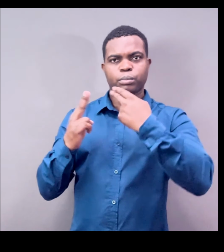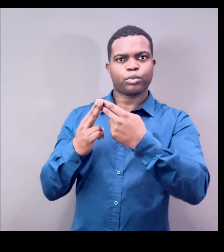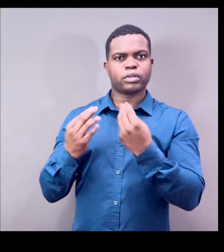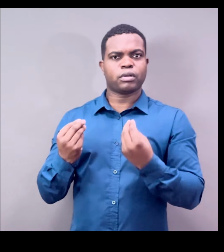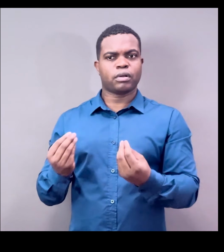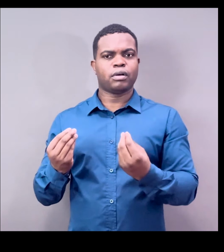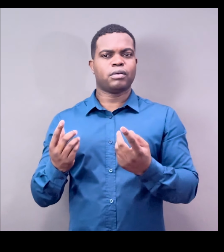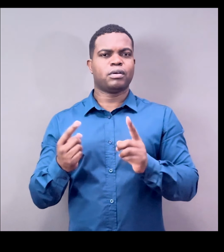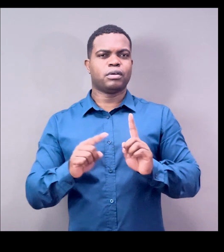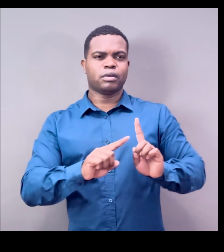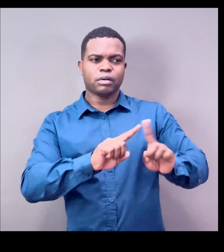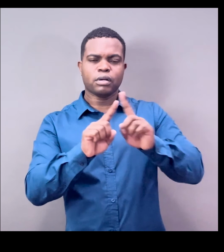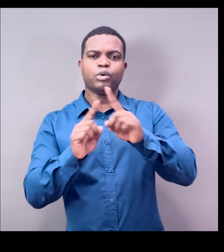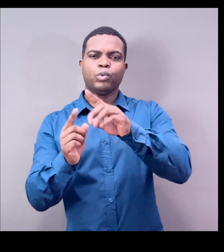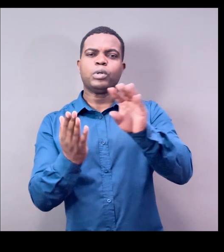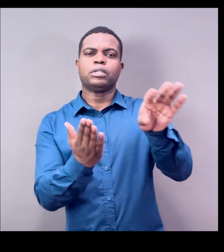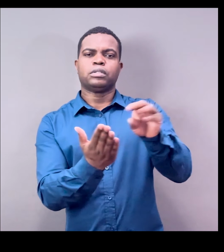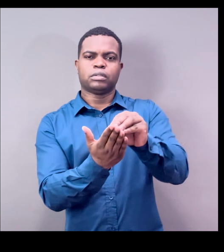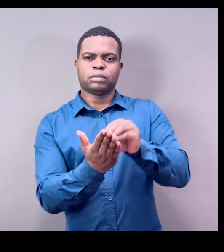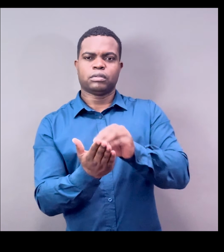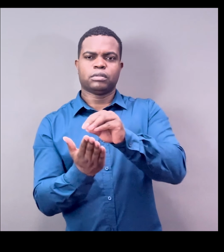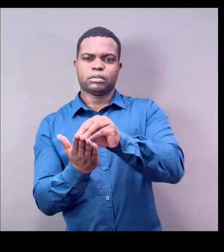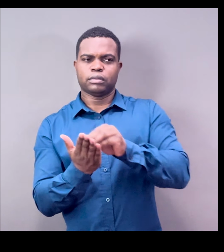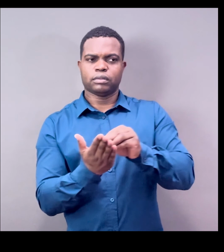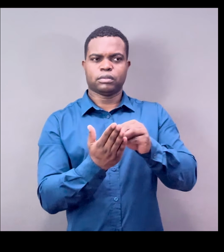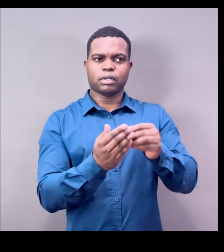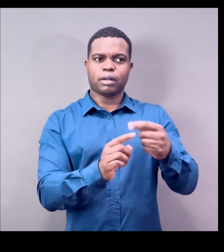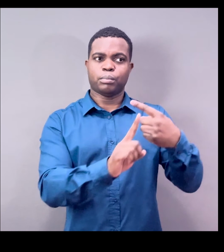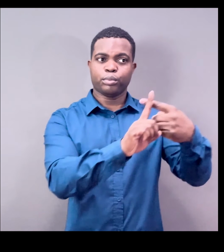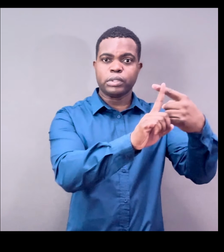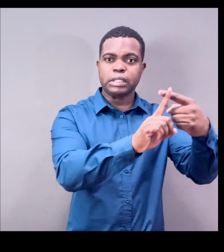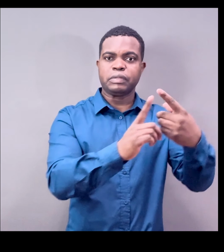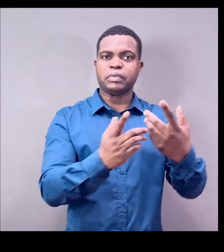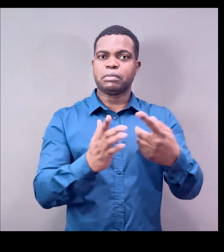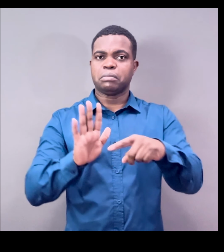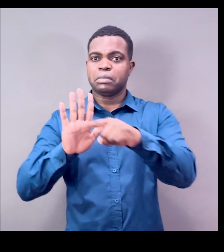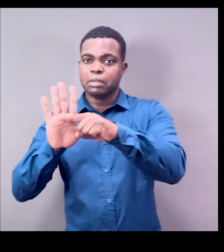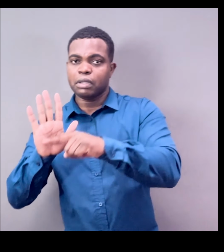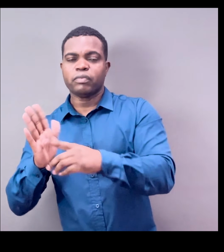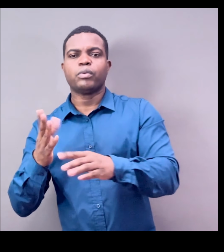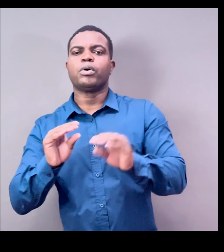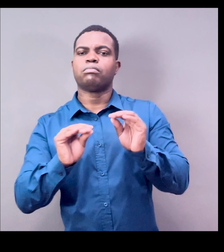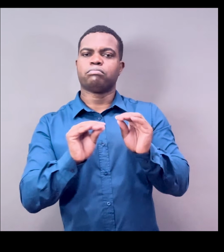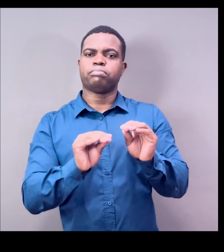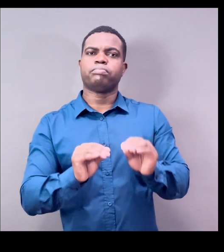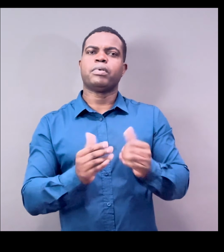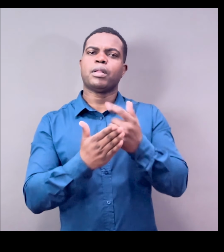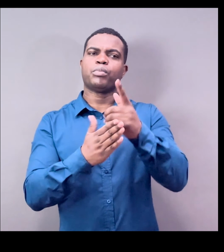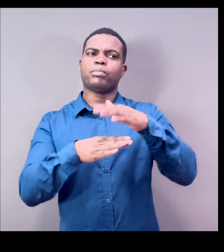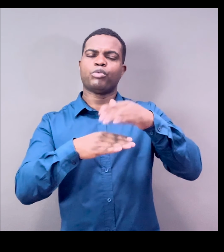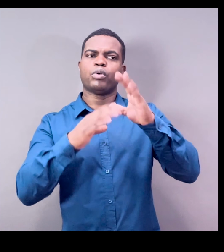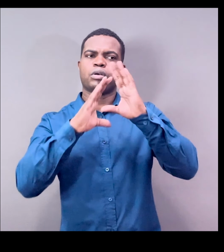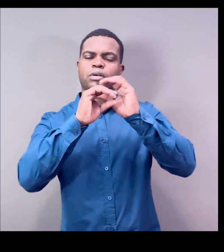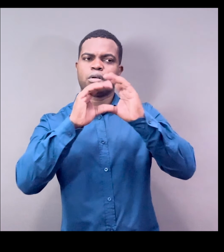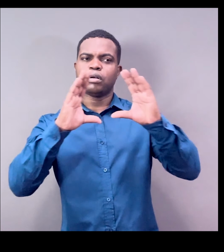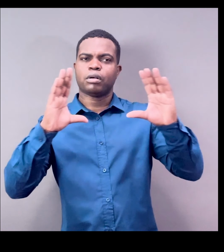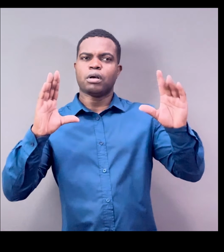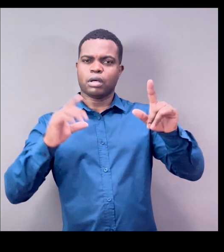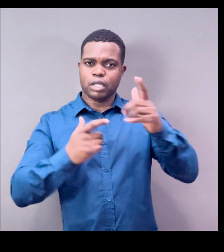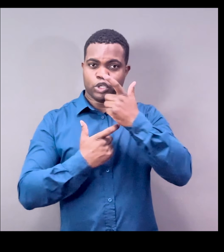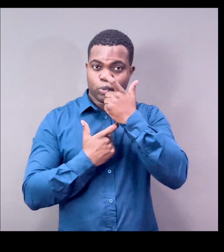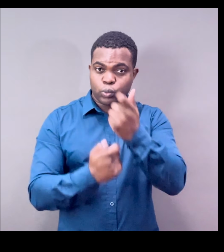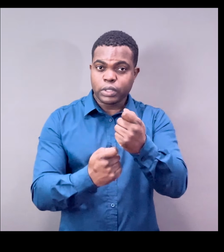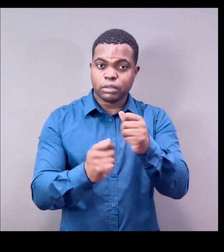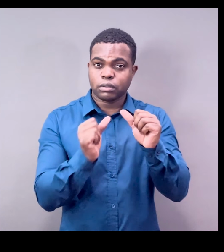their responses, how well they are responding, you may want to also understand how much interest they